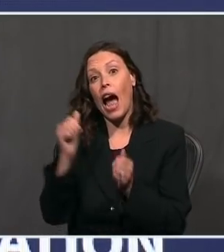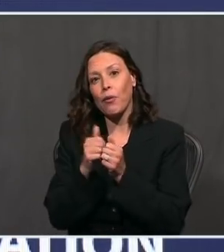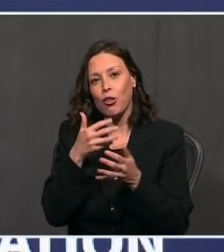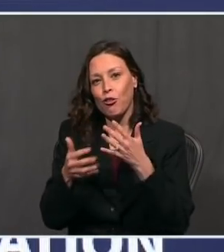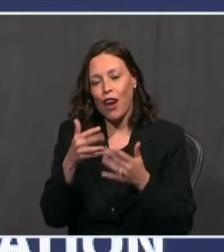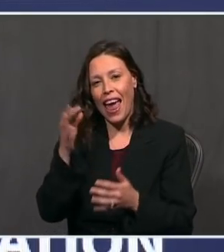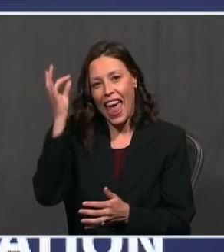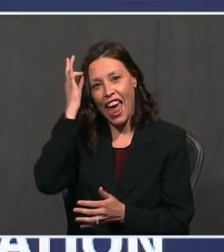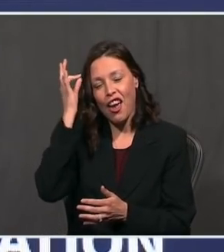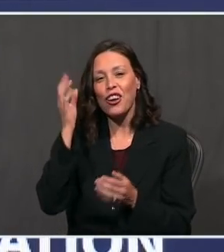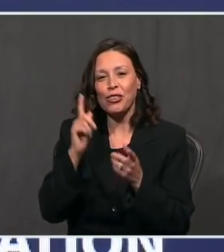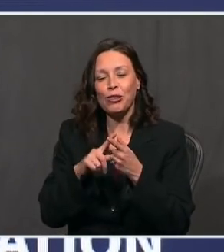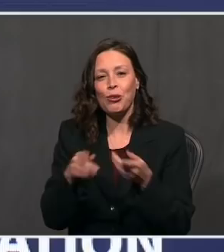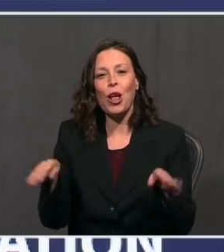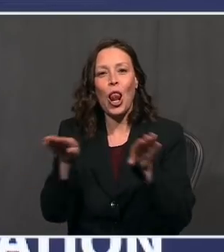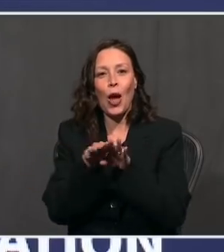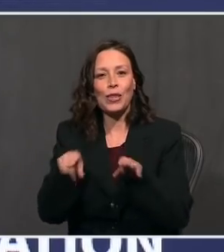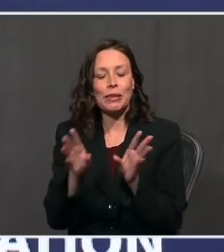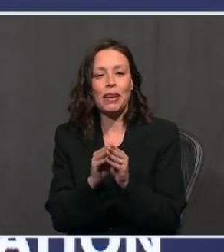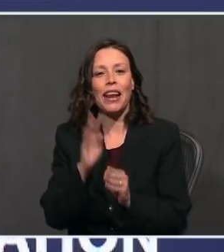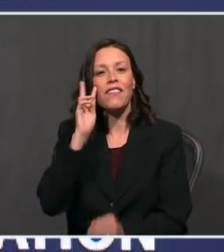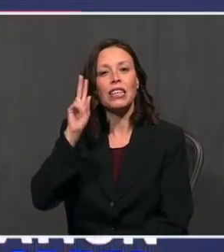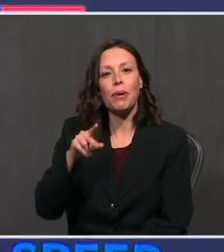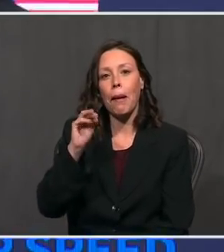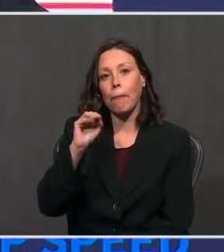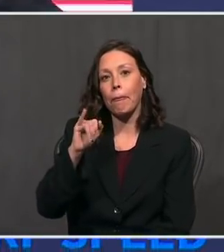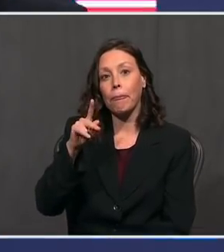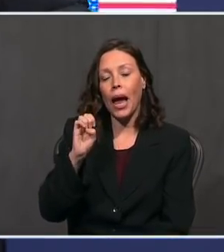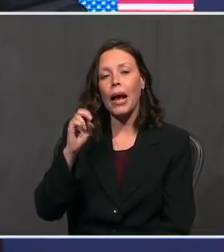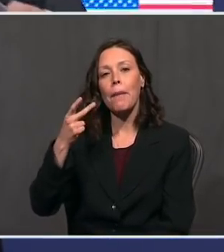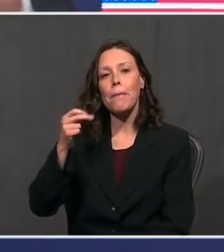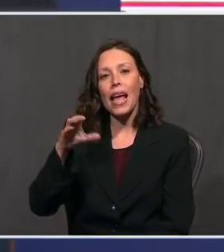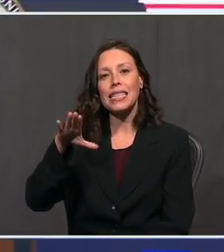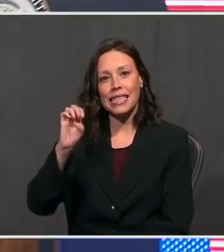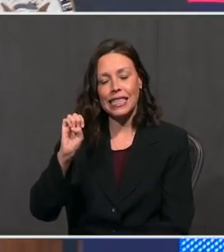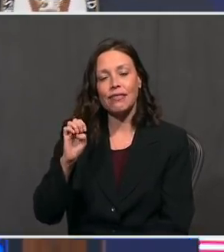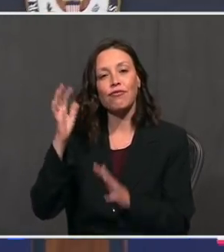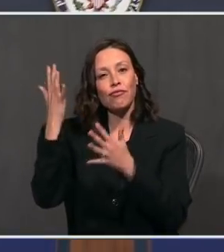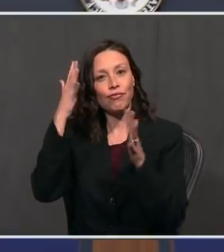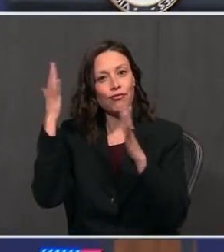hair to close out our summit, Vice President Mike Pence.